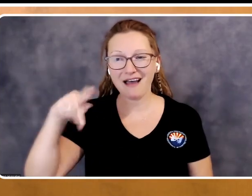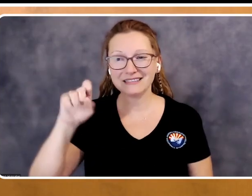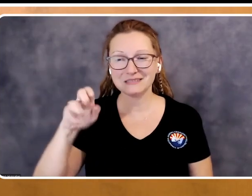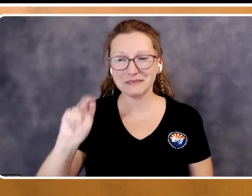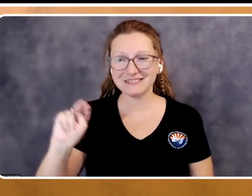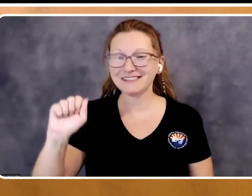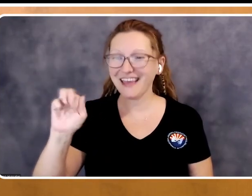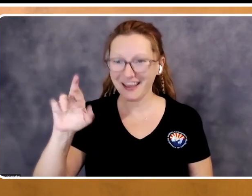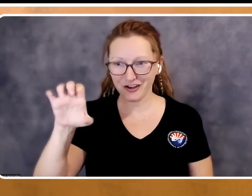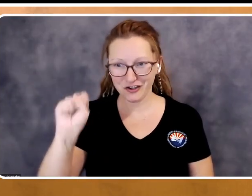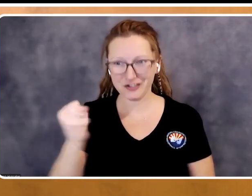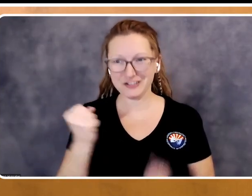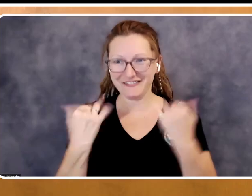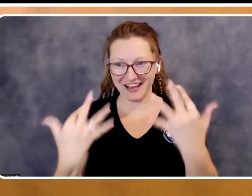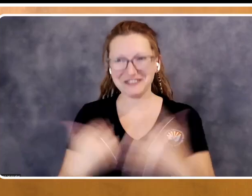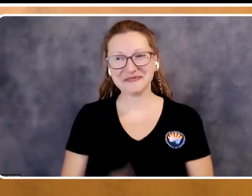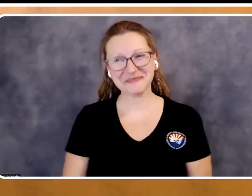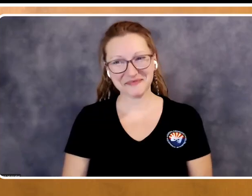the Aspen Acres fire.